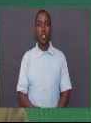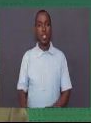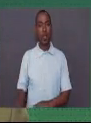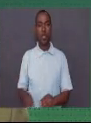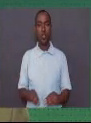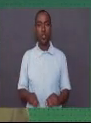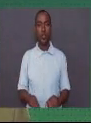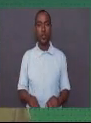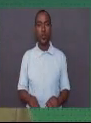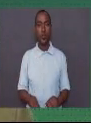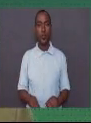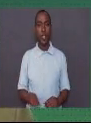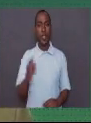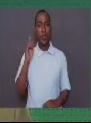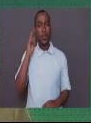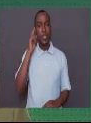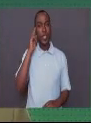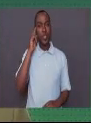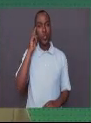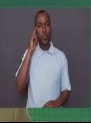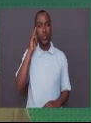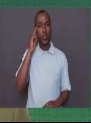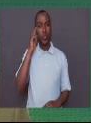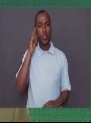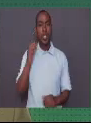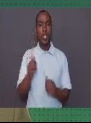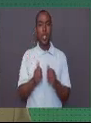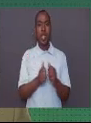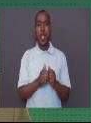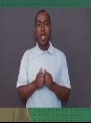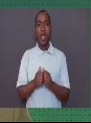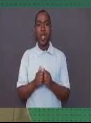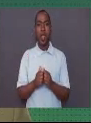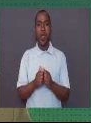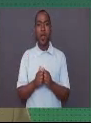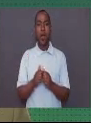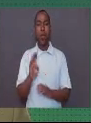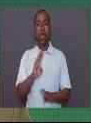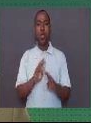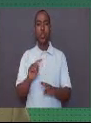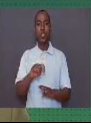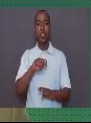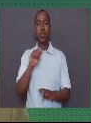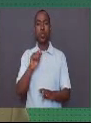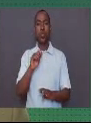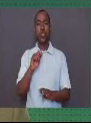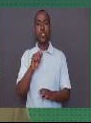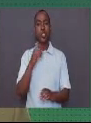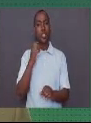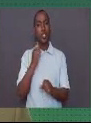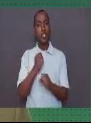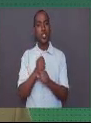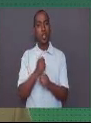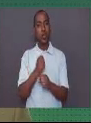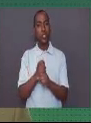Students, can you think of some common application for biotechnology that you